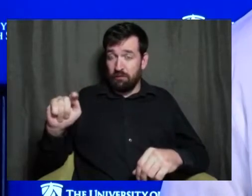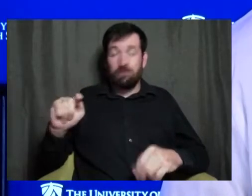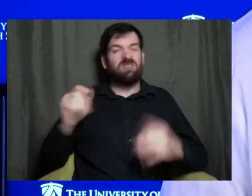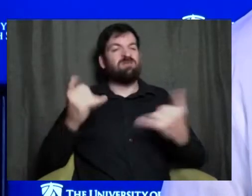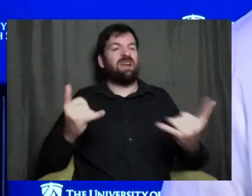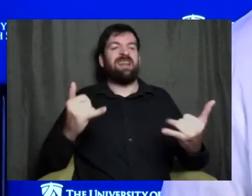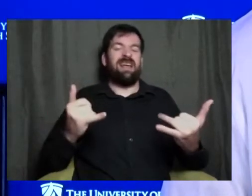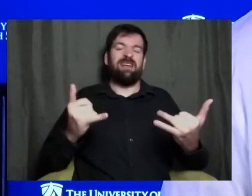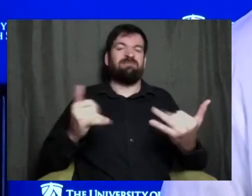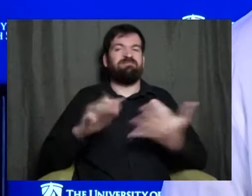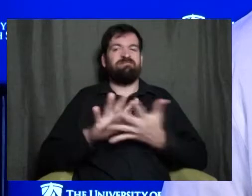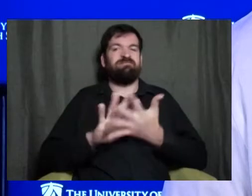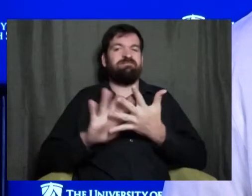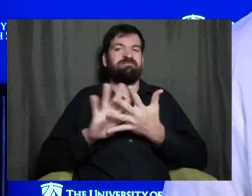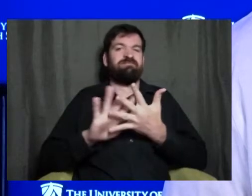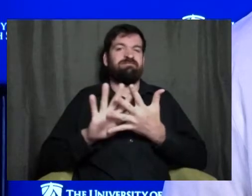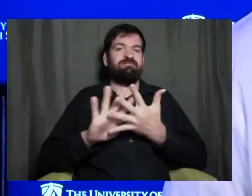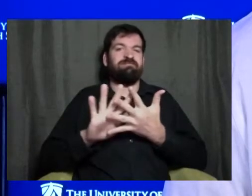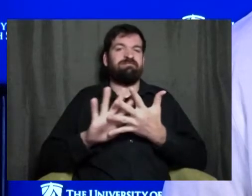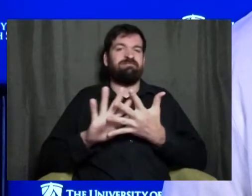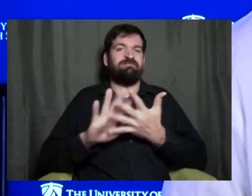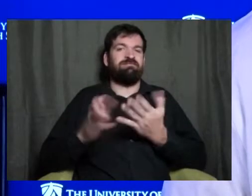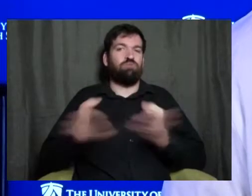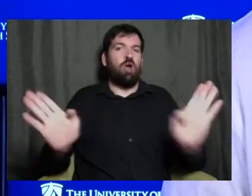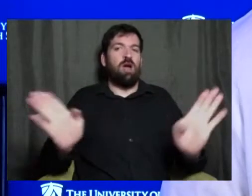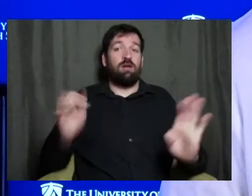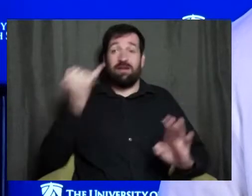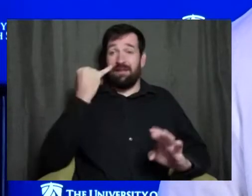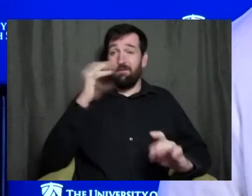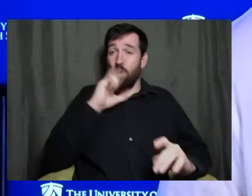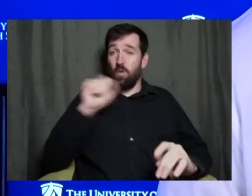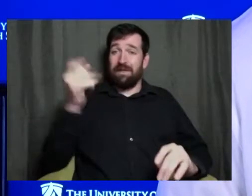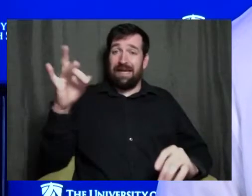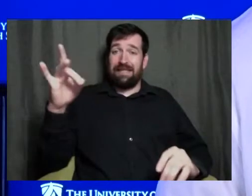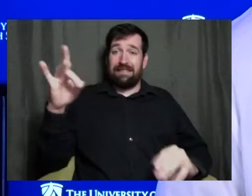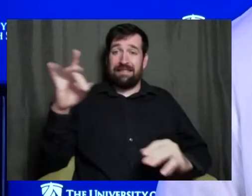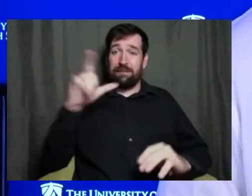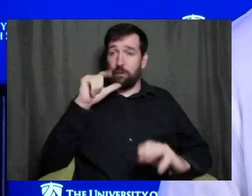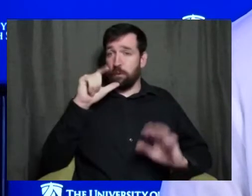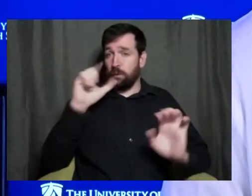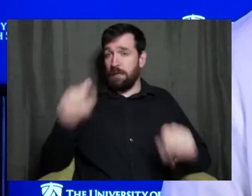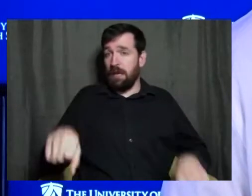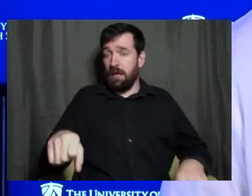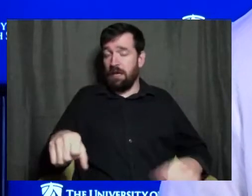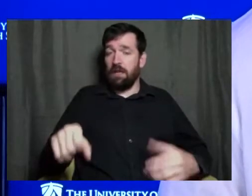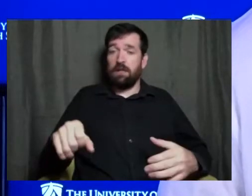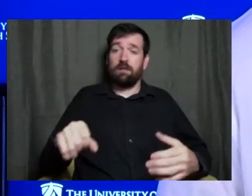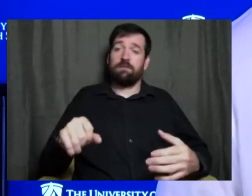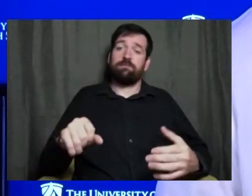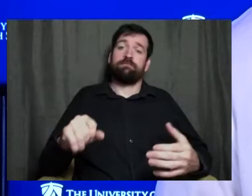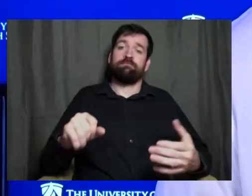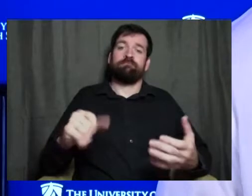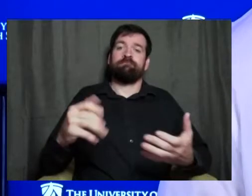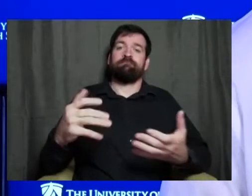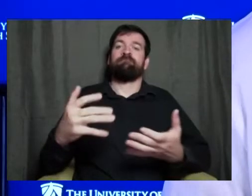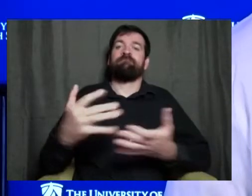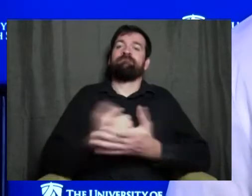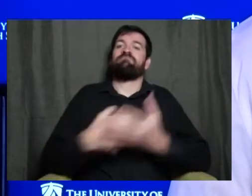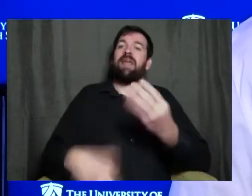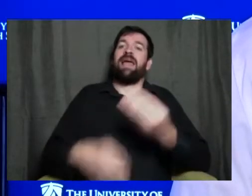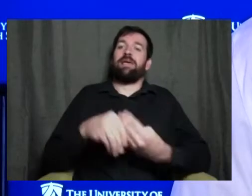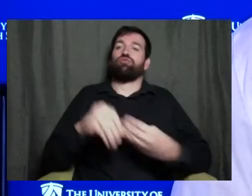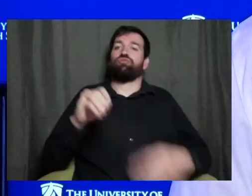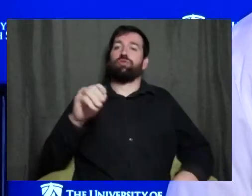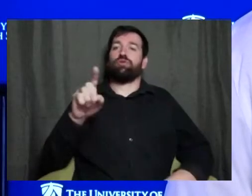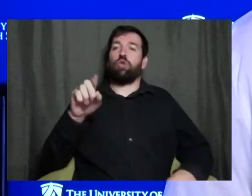and broad as to if you are just over 18 who can get the extra dosing or that booster, that